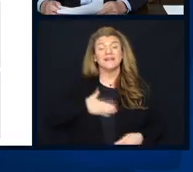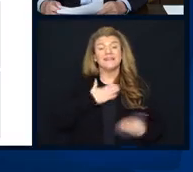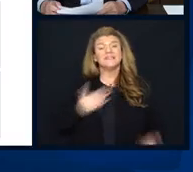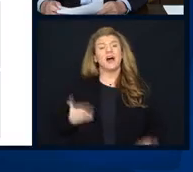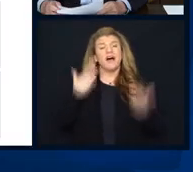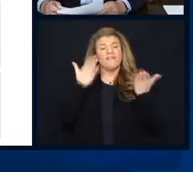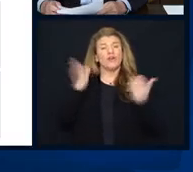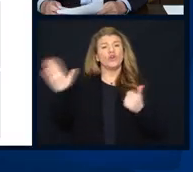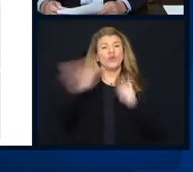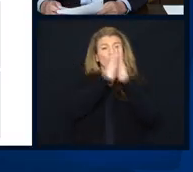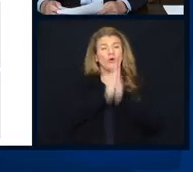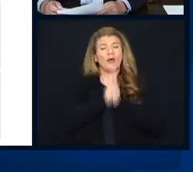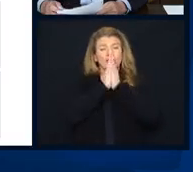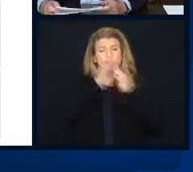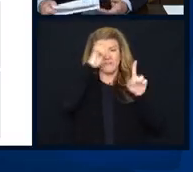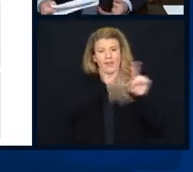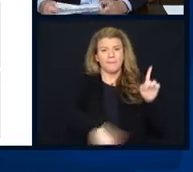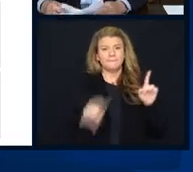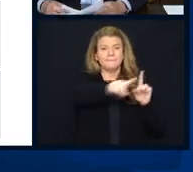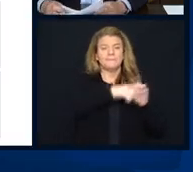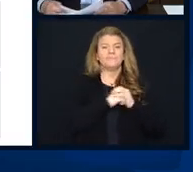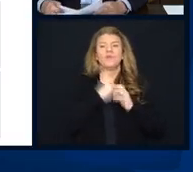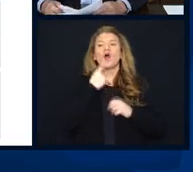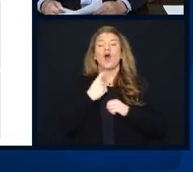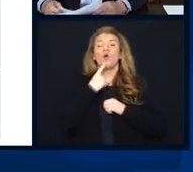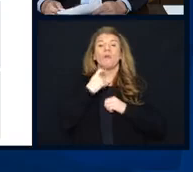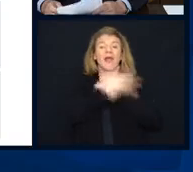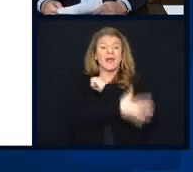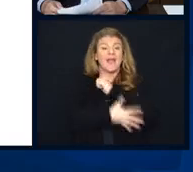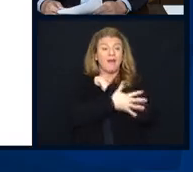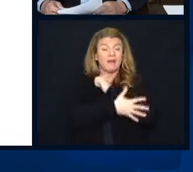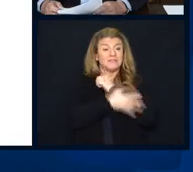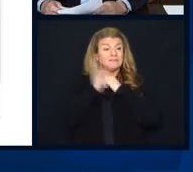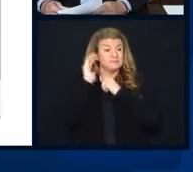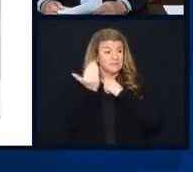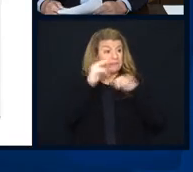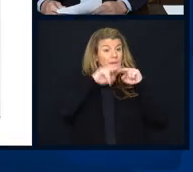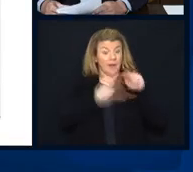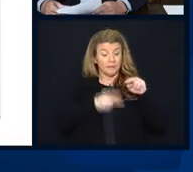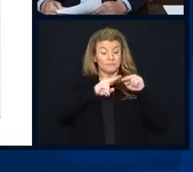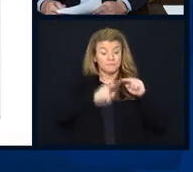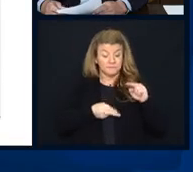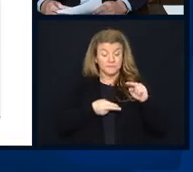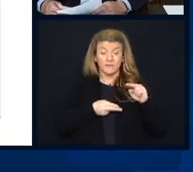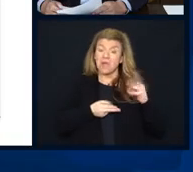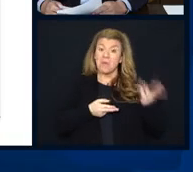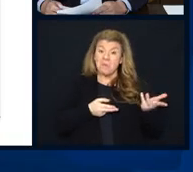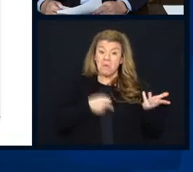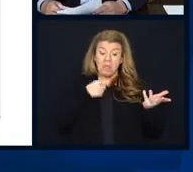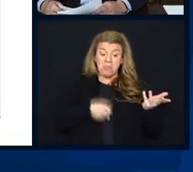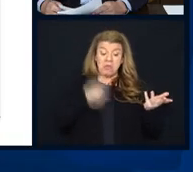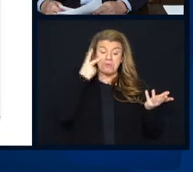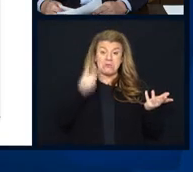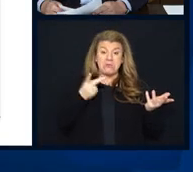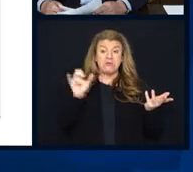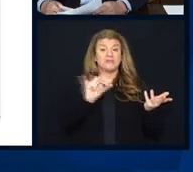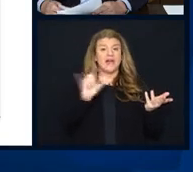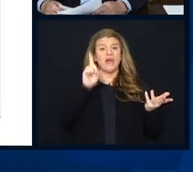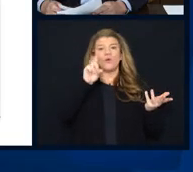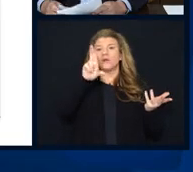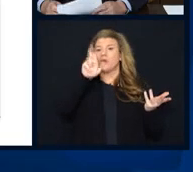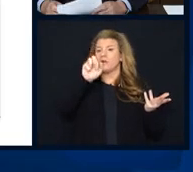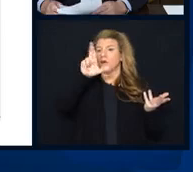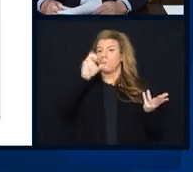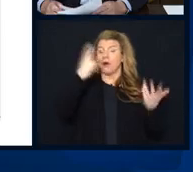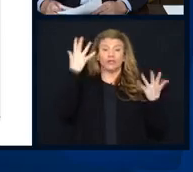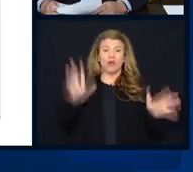prayers for all them. Our red counties still are coming down. This thing looks like, just like what Dr. Marsh has said.